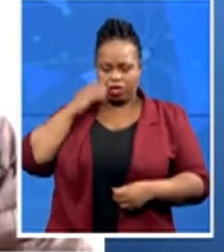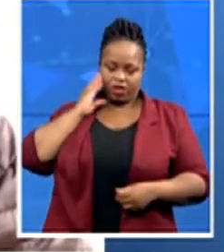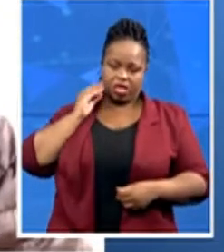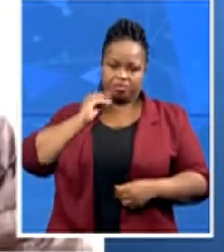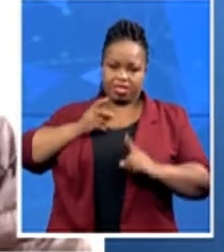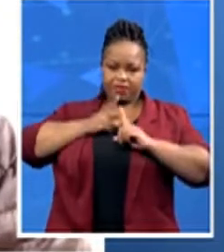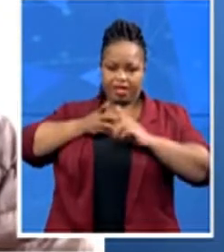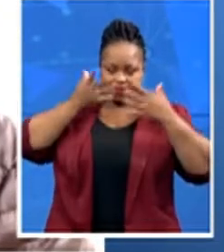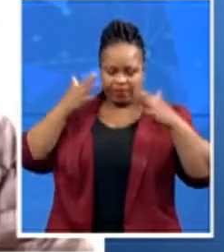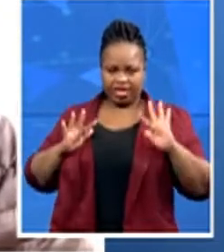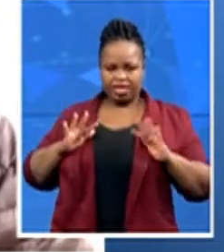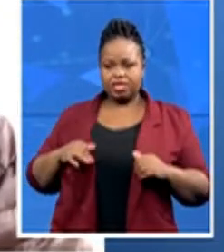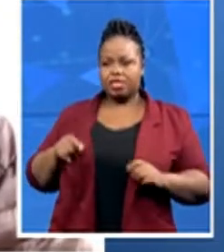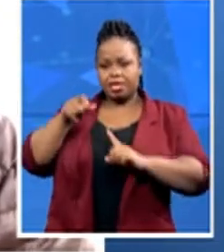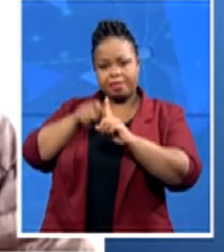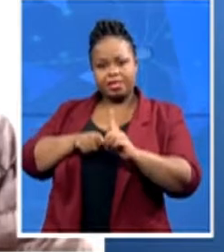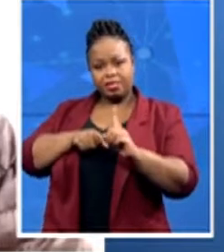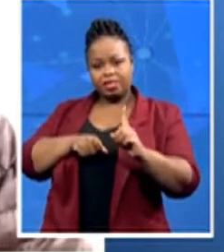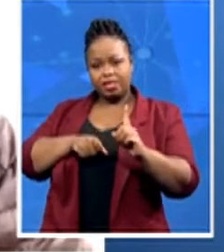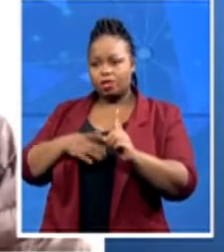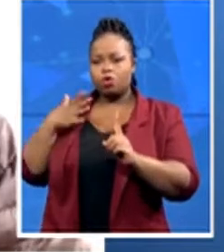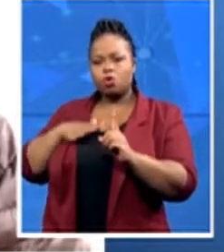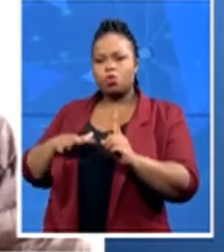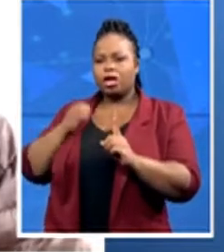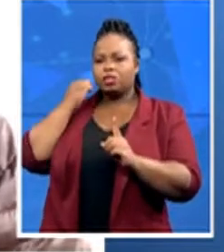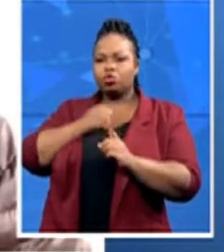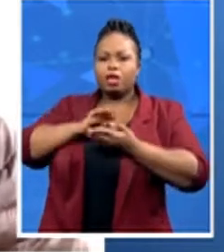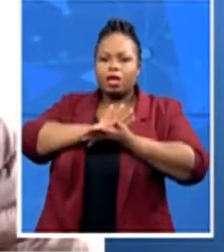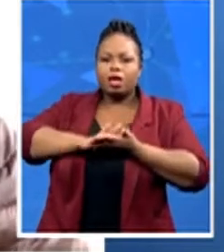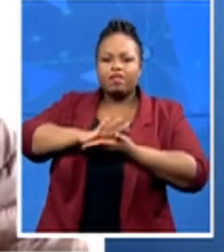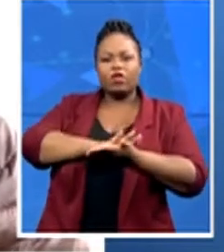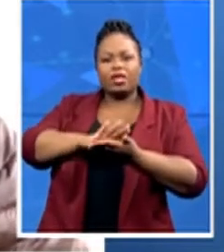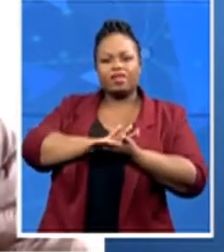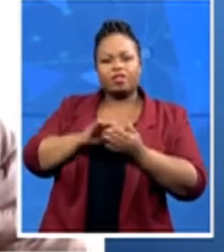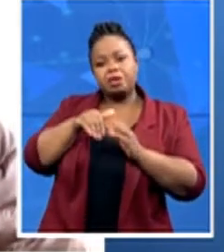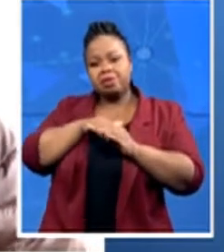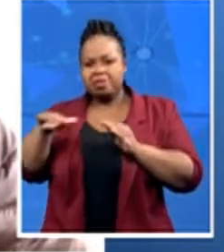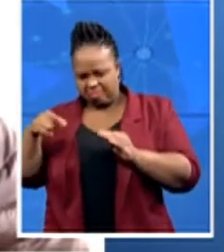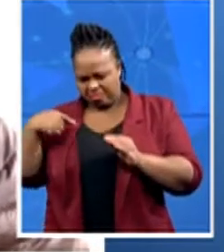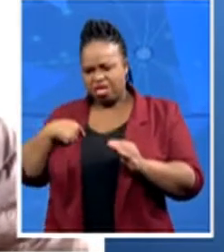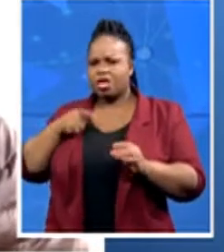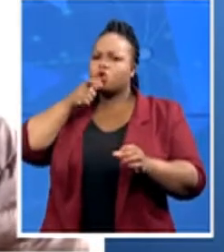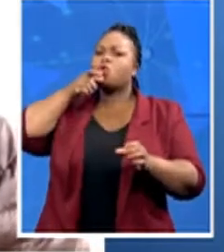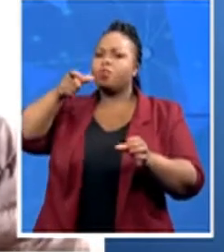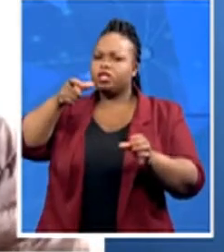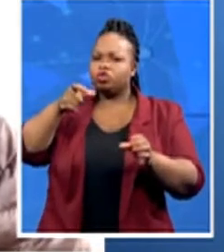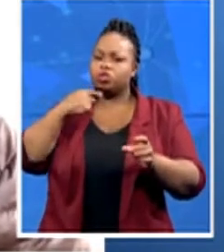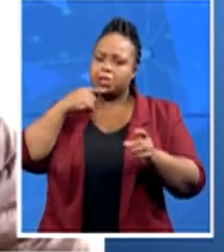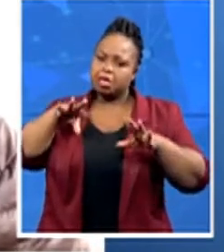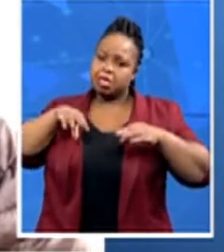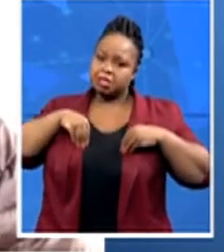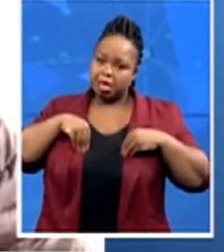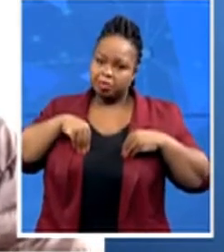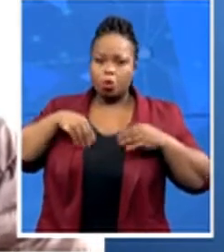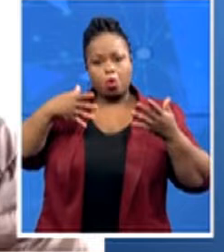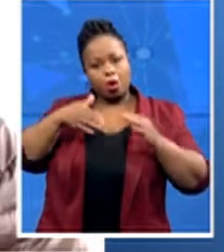to be paroled, I've got a say in whether they should get the parole or not. We had been fighting for that, so we're quite happy with